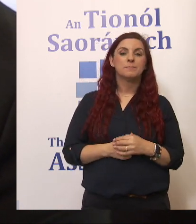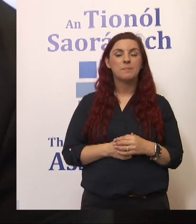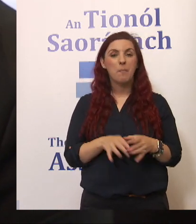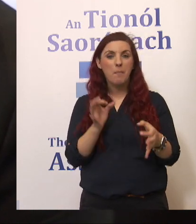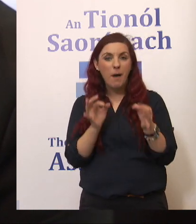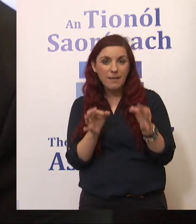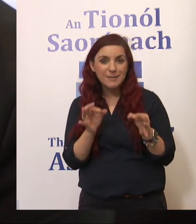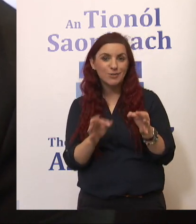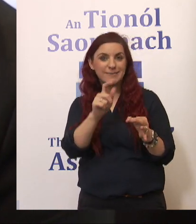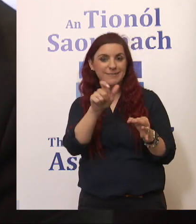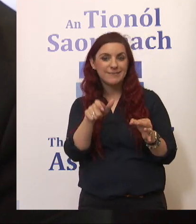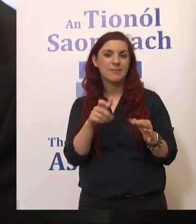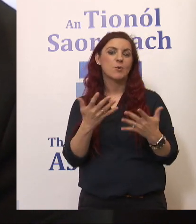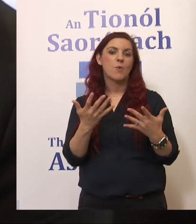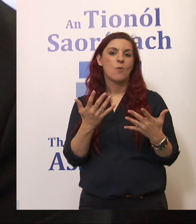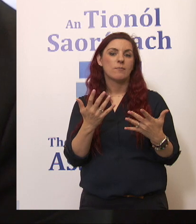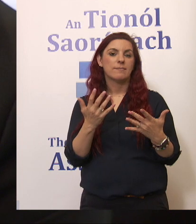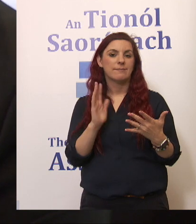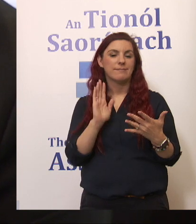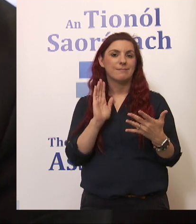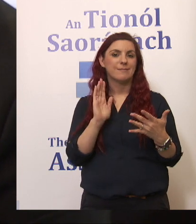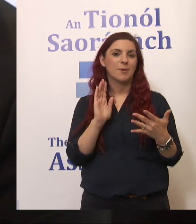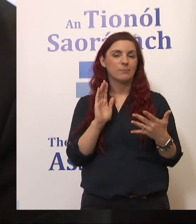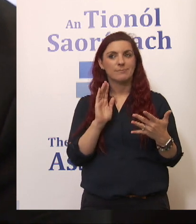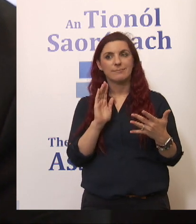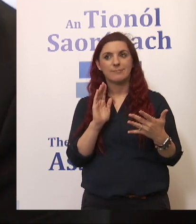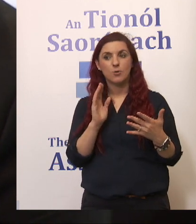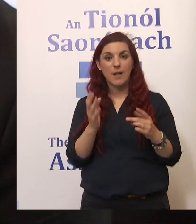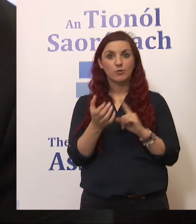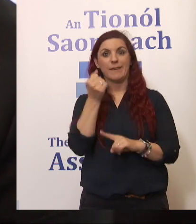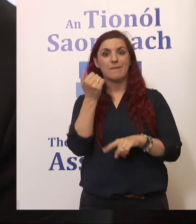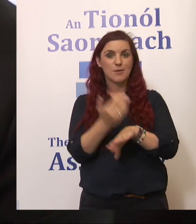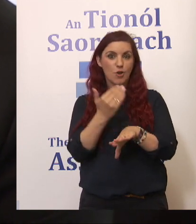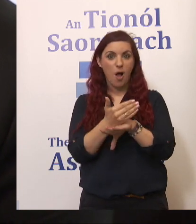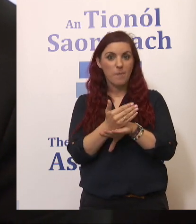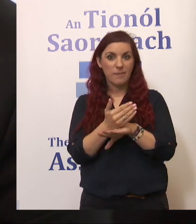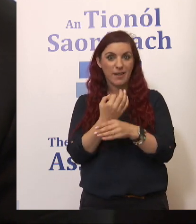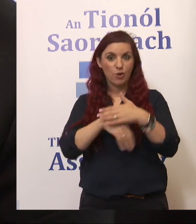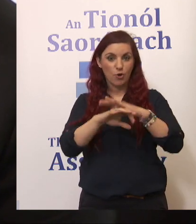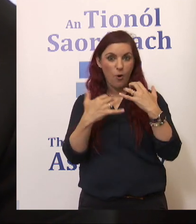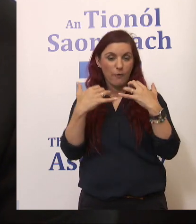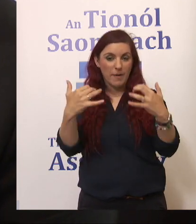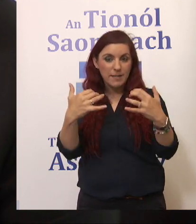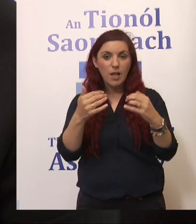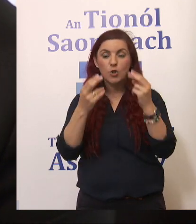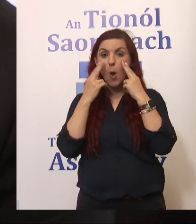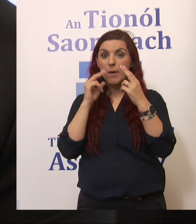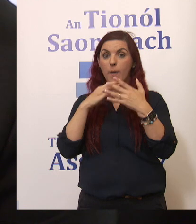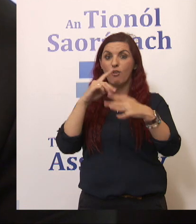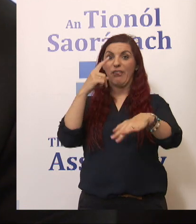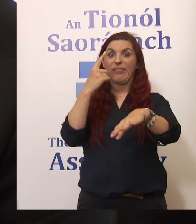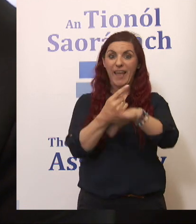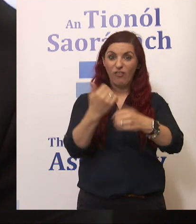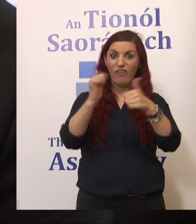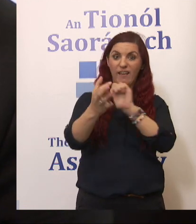politicians who make their way to the cabinet table, the long and arduous journey to the cabinet table, once they get there, are usually fairly reluctant to sort of